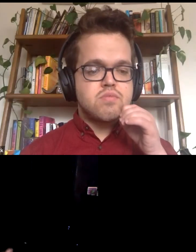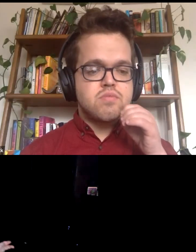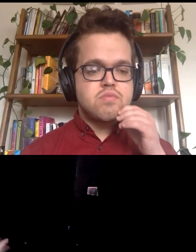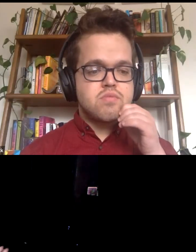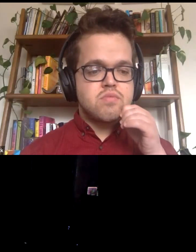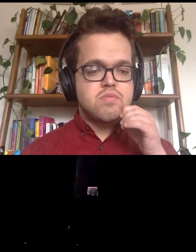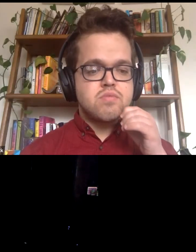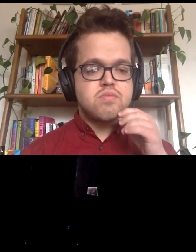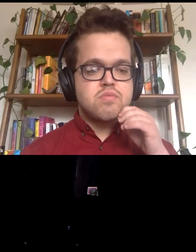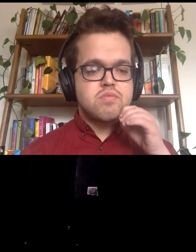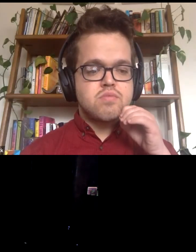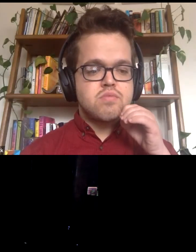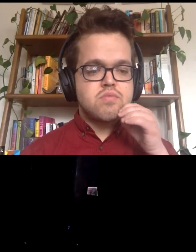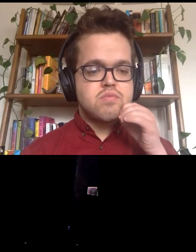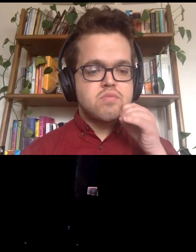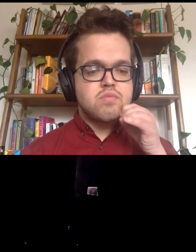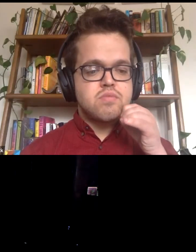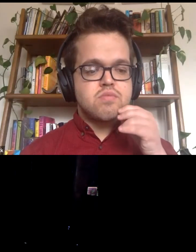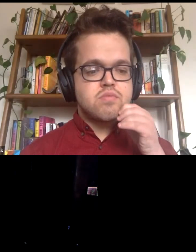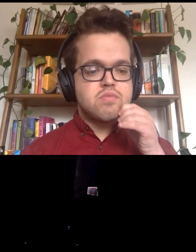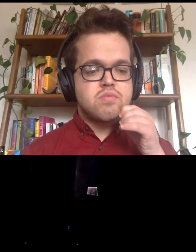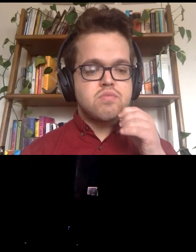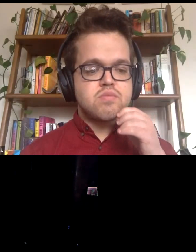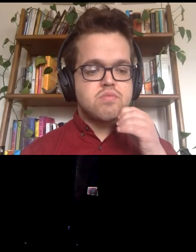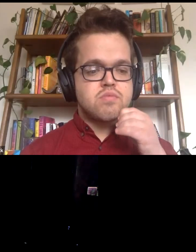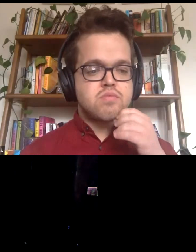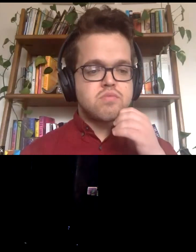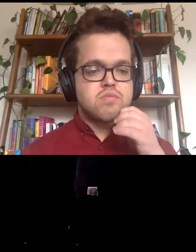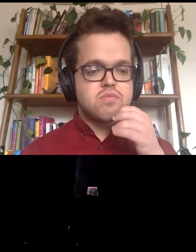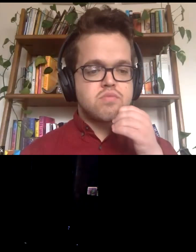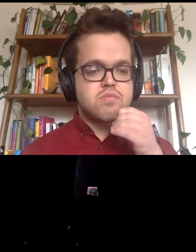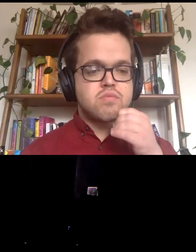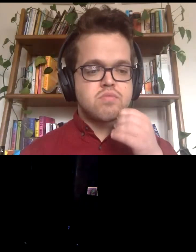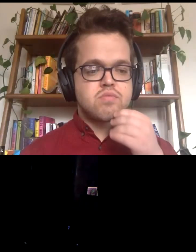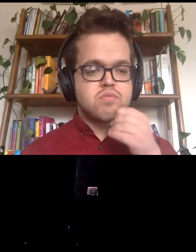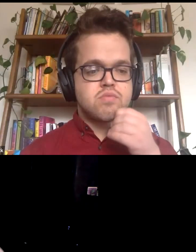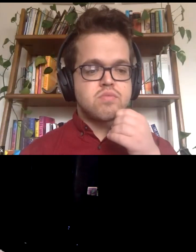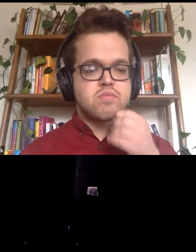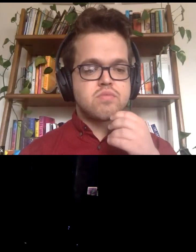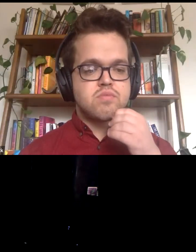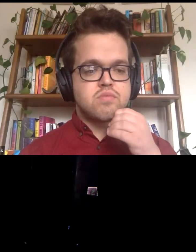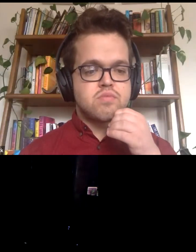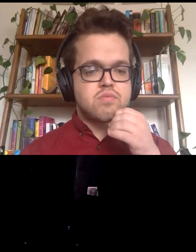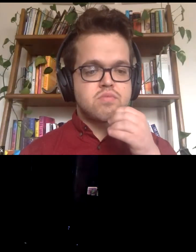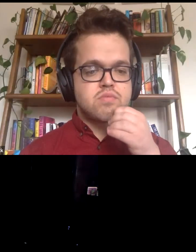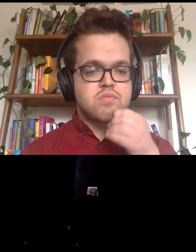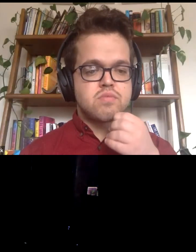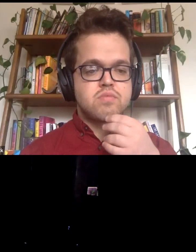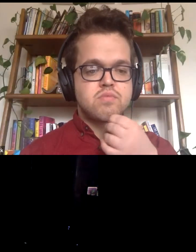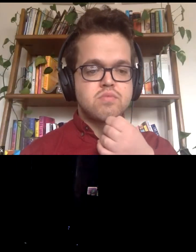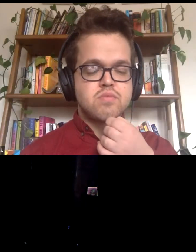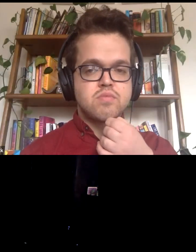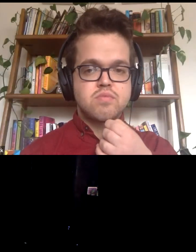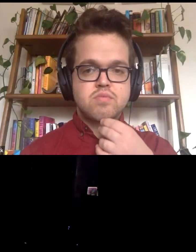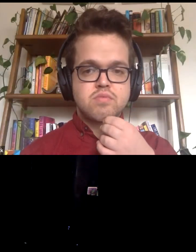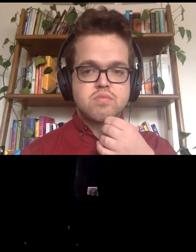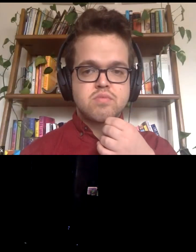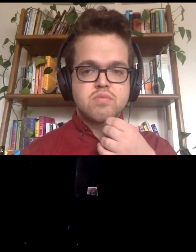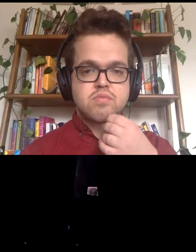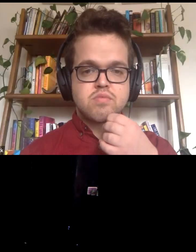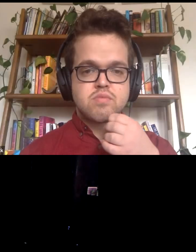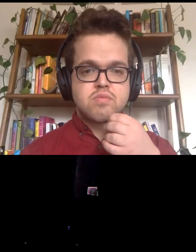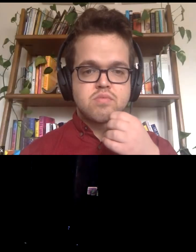goes on to the first phase of trial with a few hundred people. And then they're monitored to